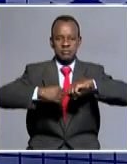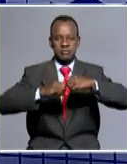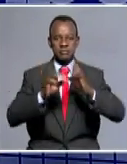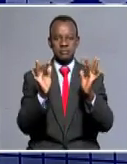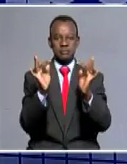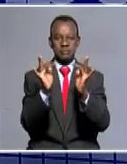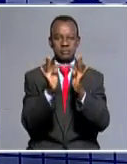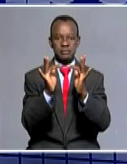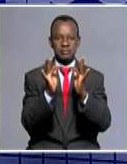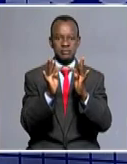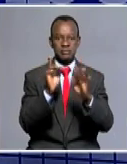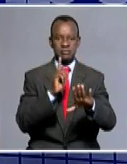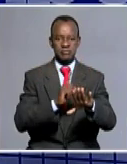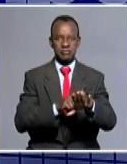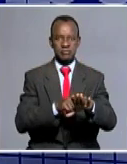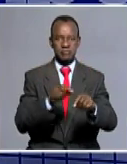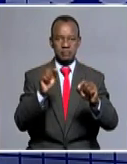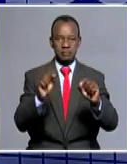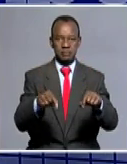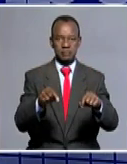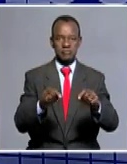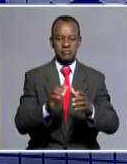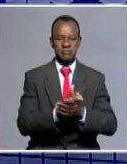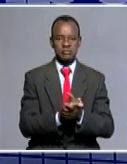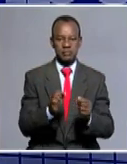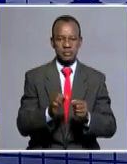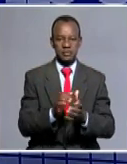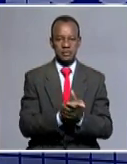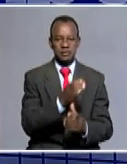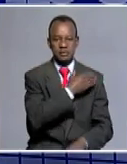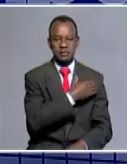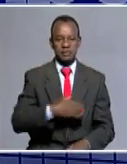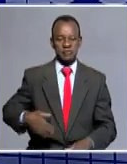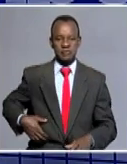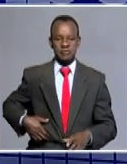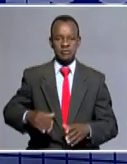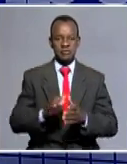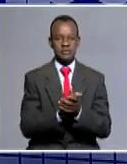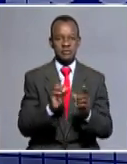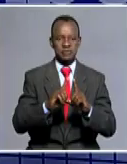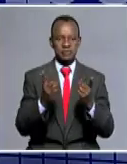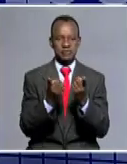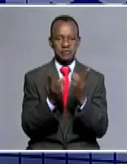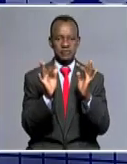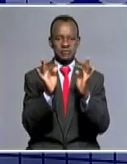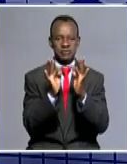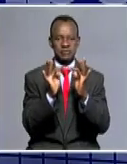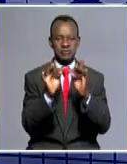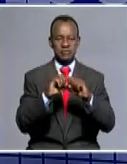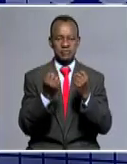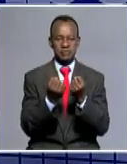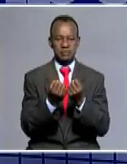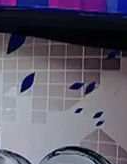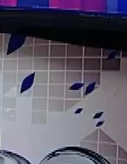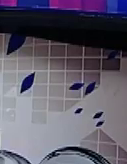We are now joined by Nashilongo Gervasius, President of the Internet Society, Namibia chapter, to share some insight with us